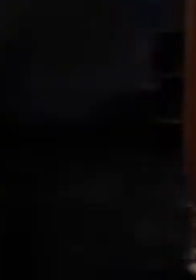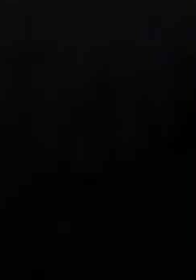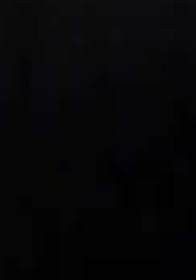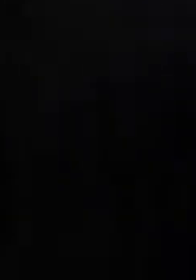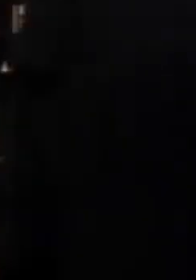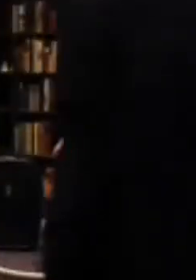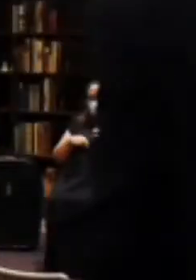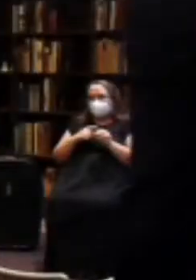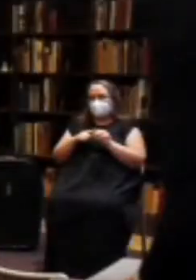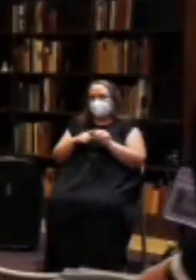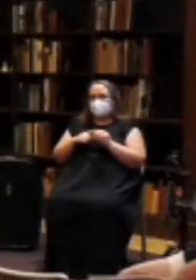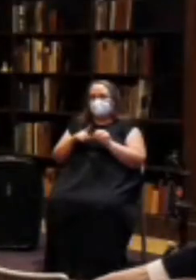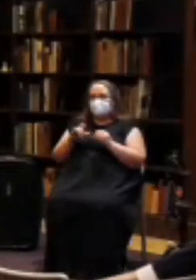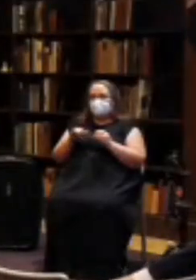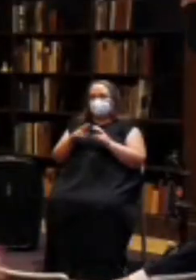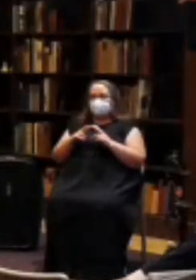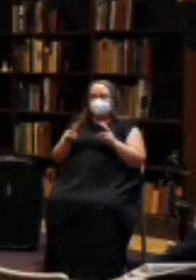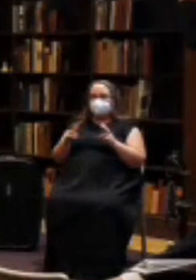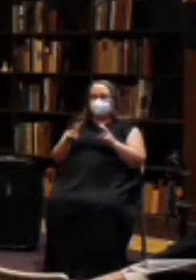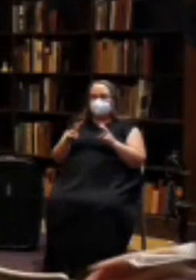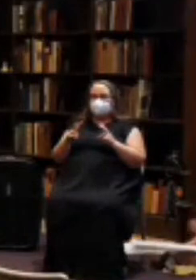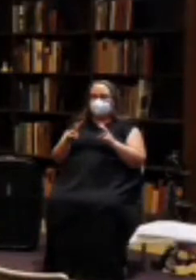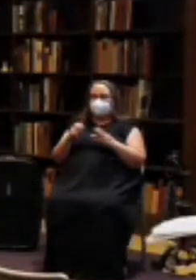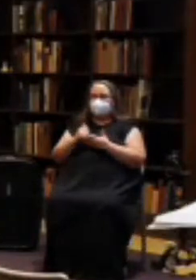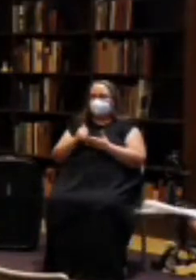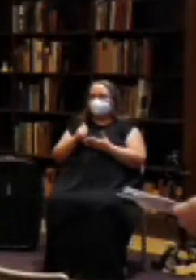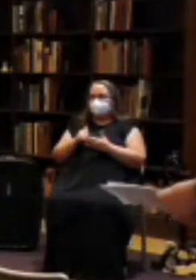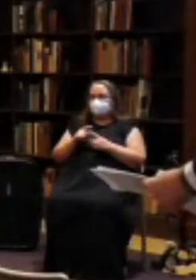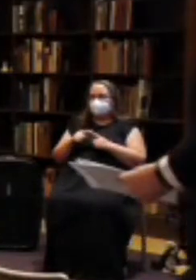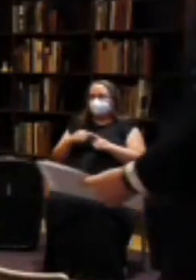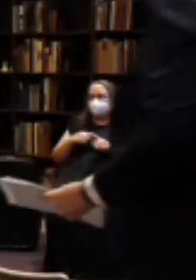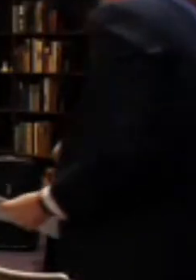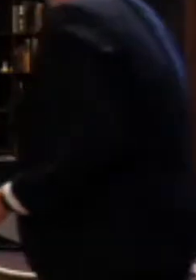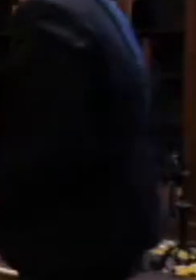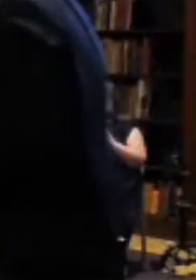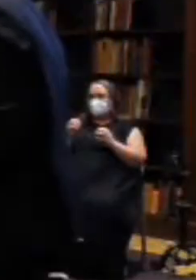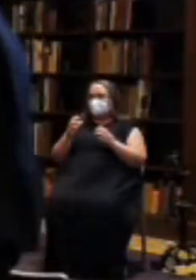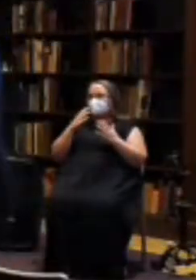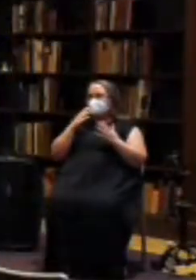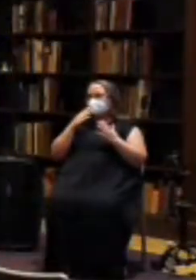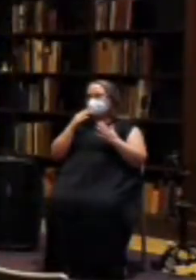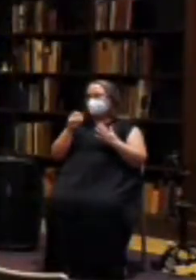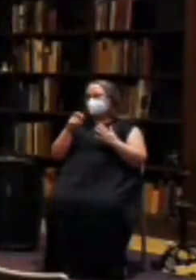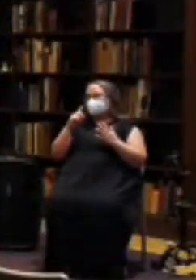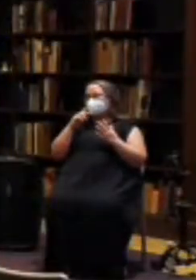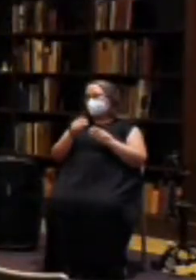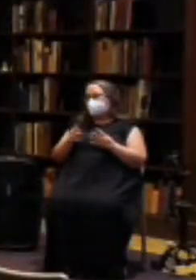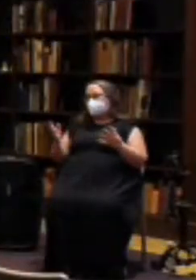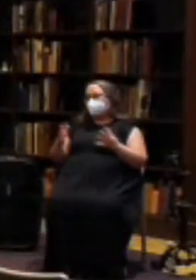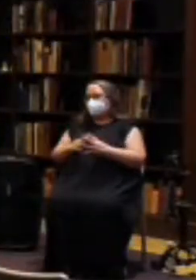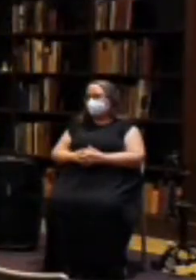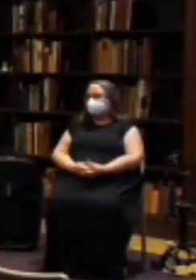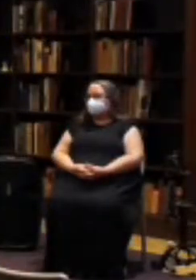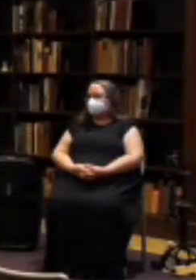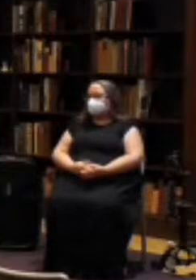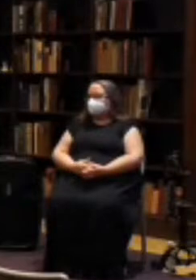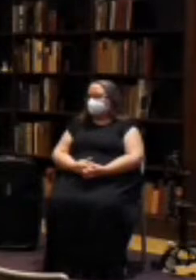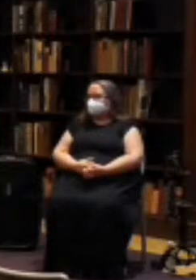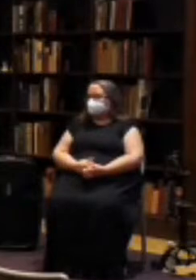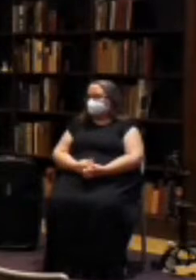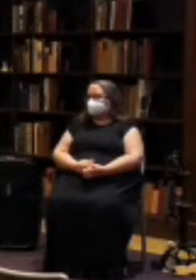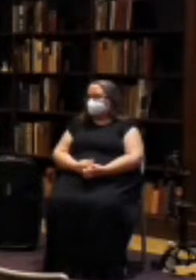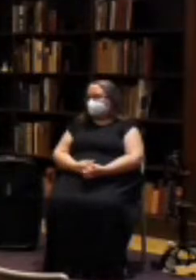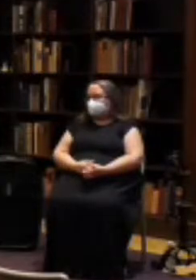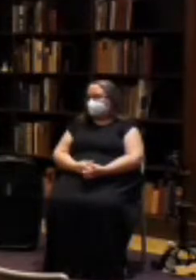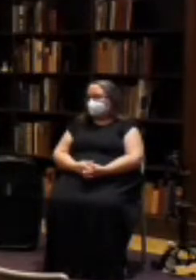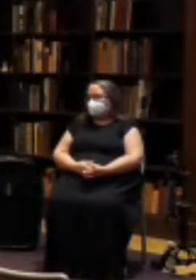you further about would be incredibly helpful to me. So thank you, Cleve, for handing that out. So I just want to